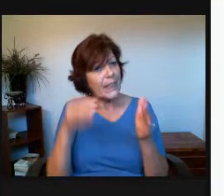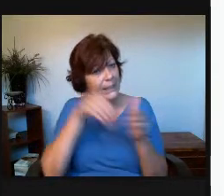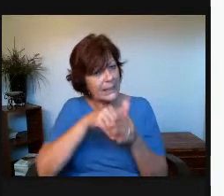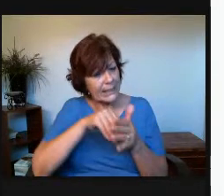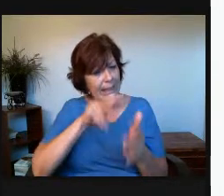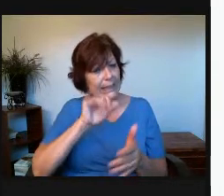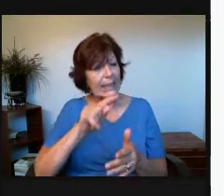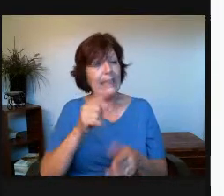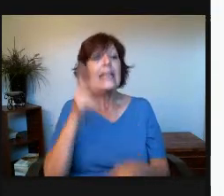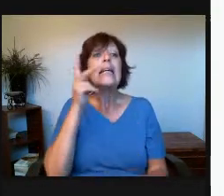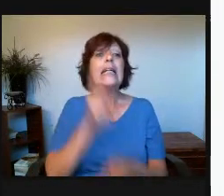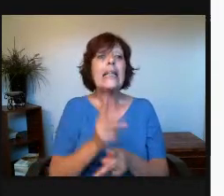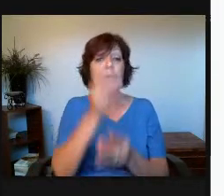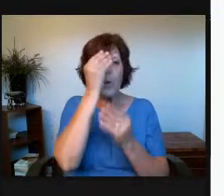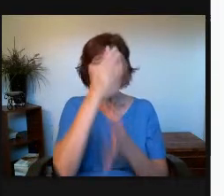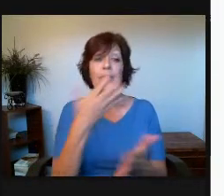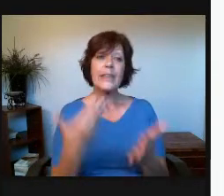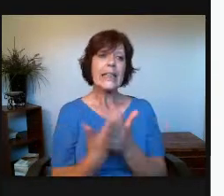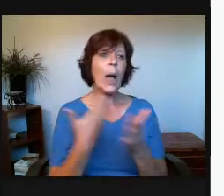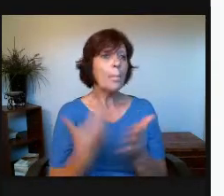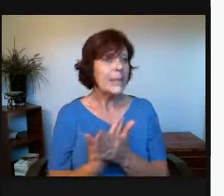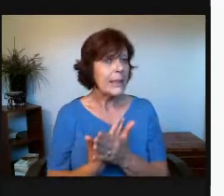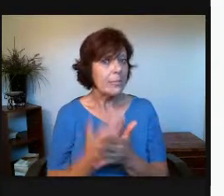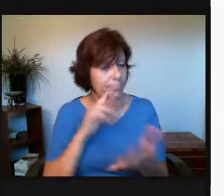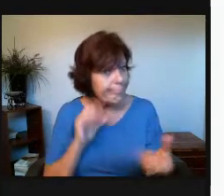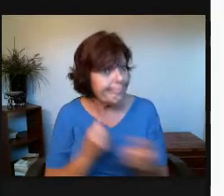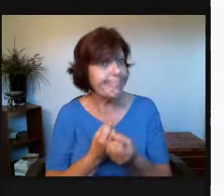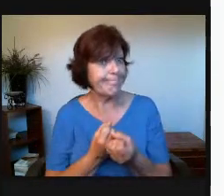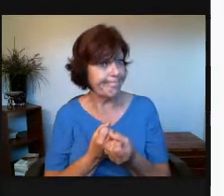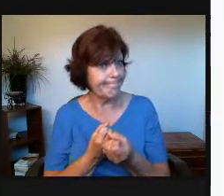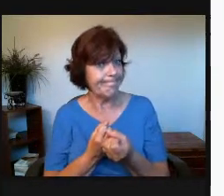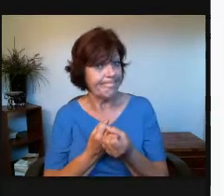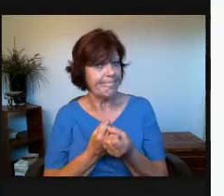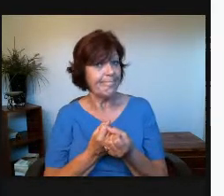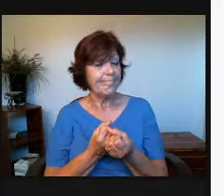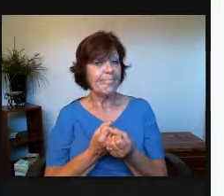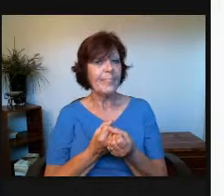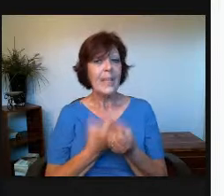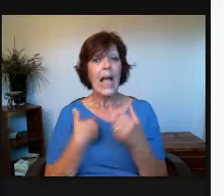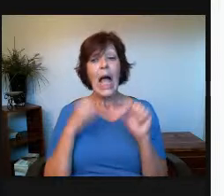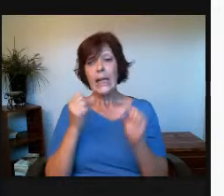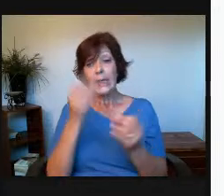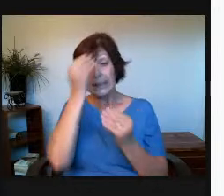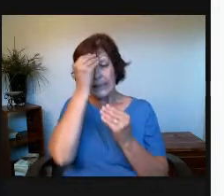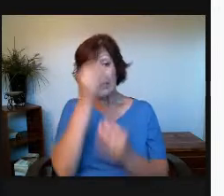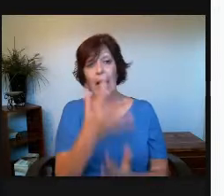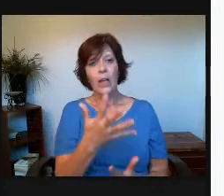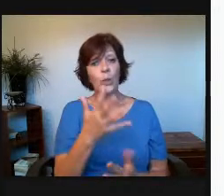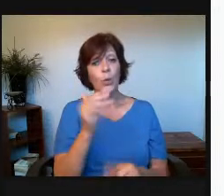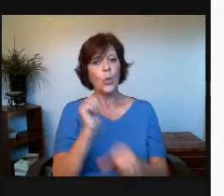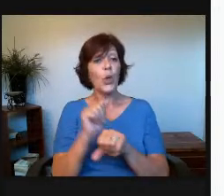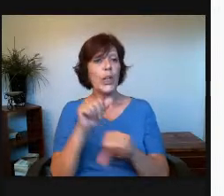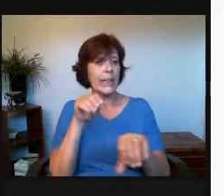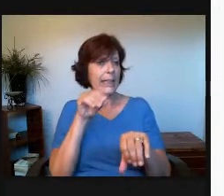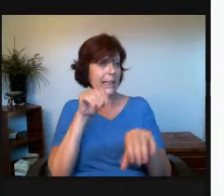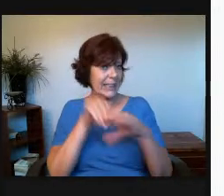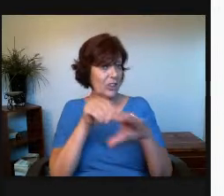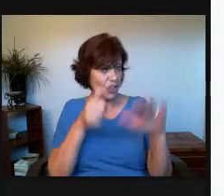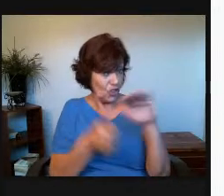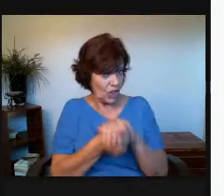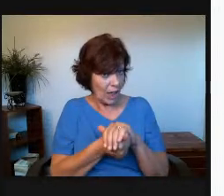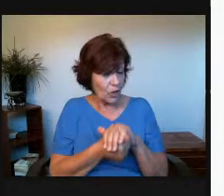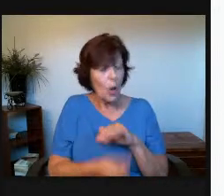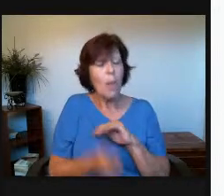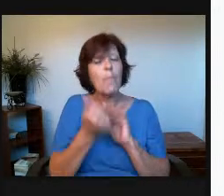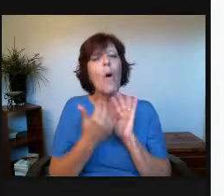your information updated on a regular basis. I can tell you that from working in shelters, the most